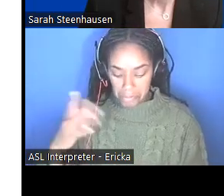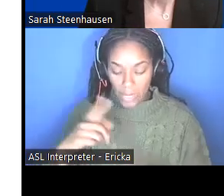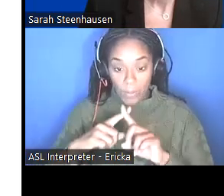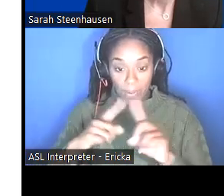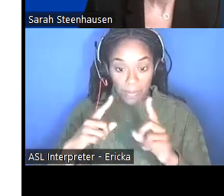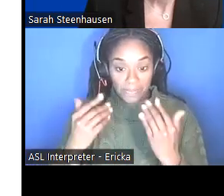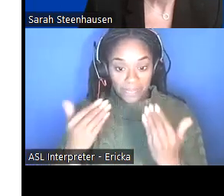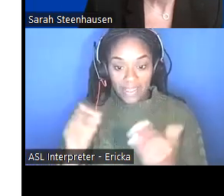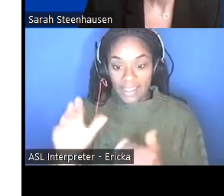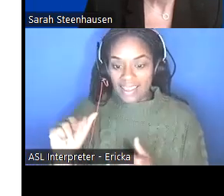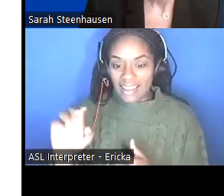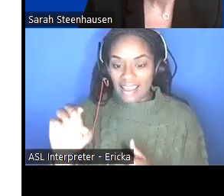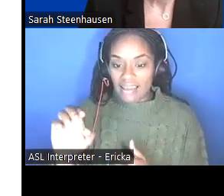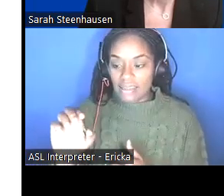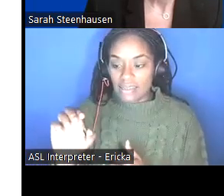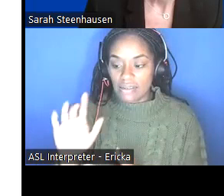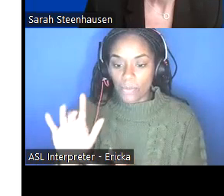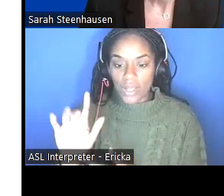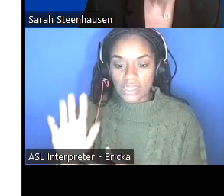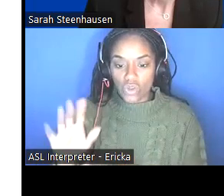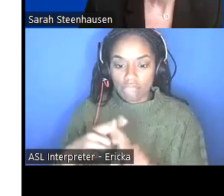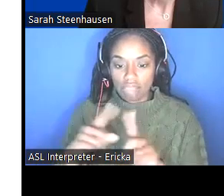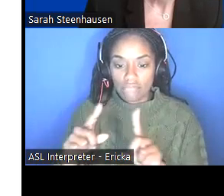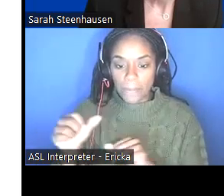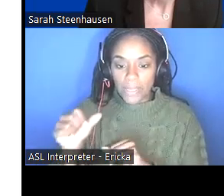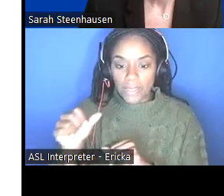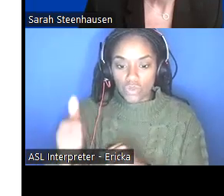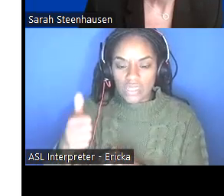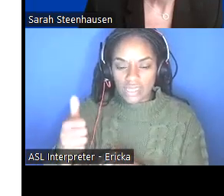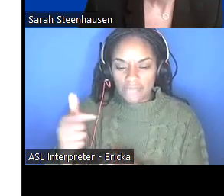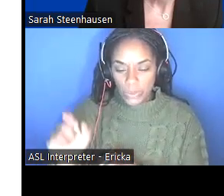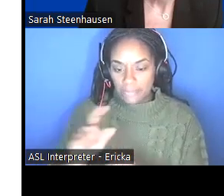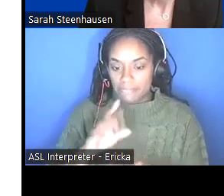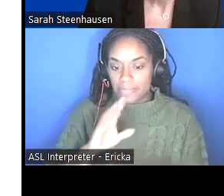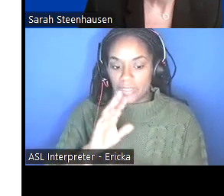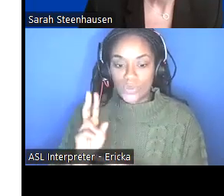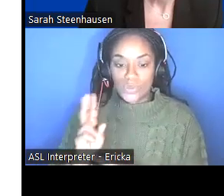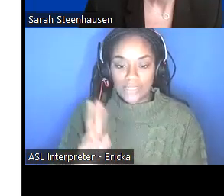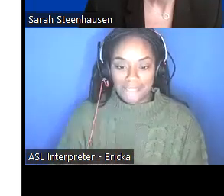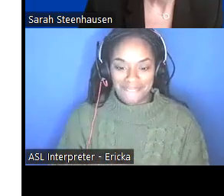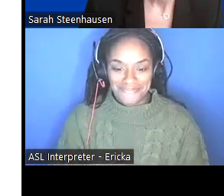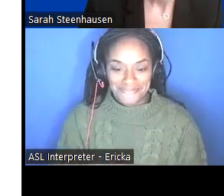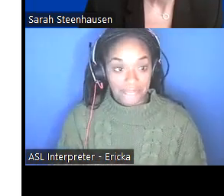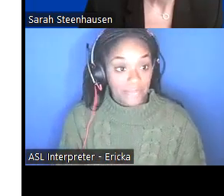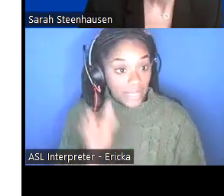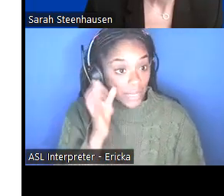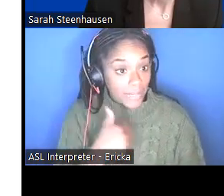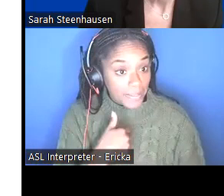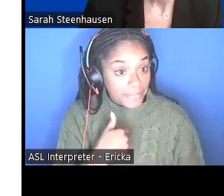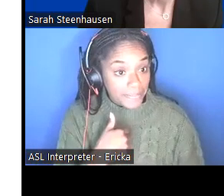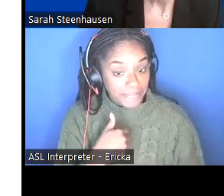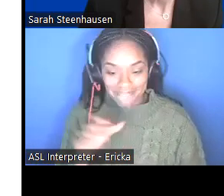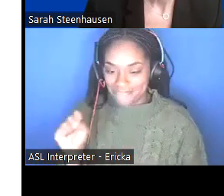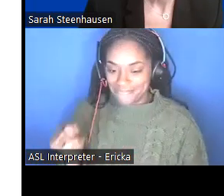unmute, and Connie, just press your unmute button again yourself and you'll be able to speak for 2 minutes. Okay, can you hear me?